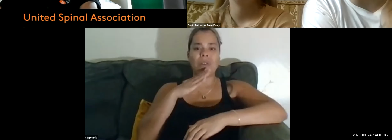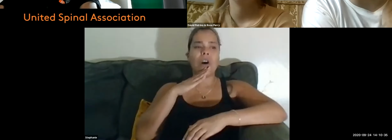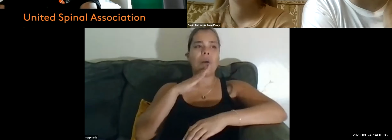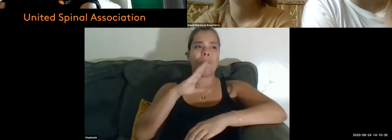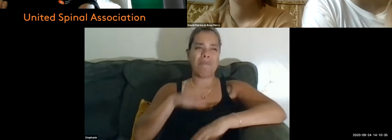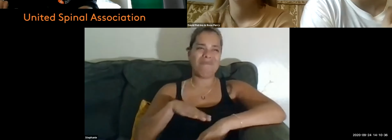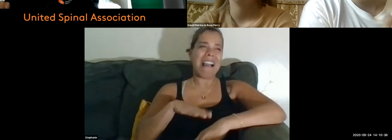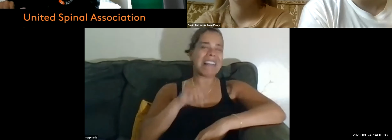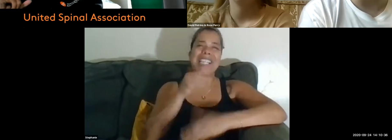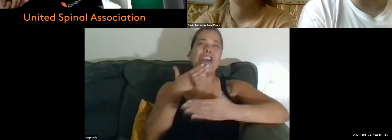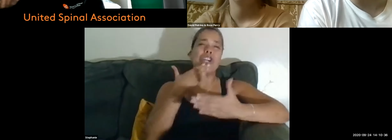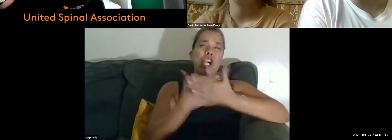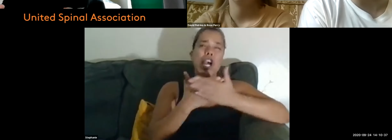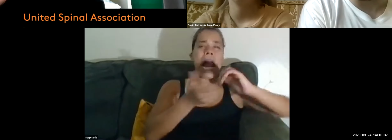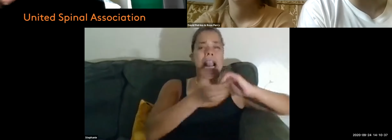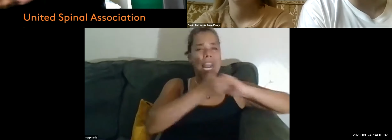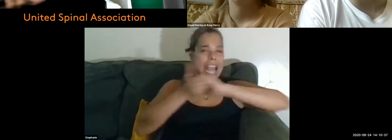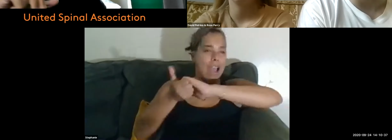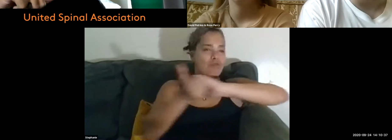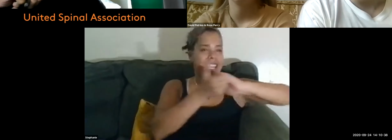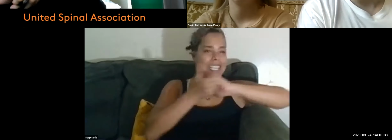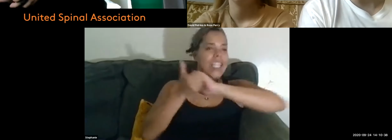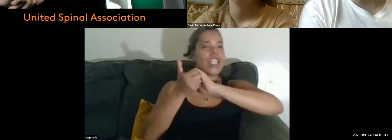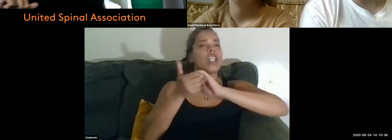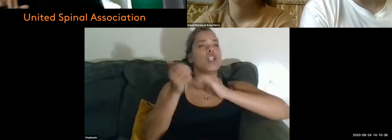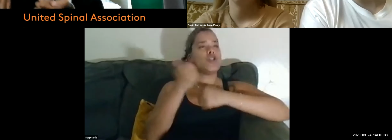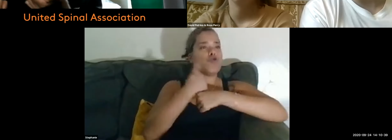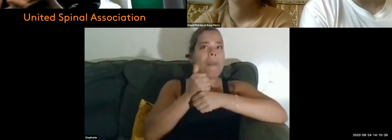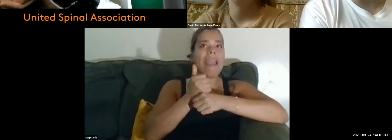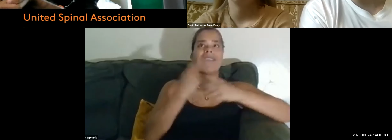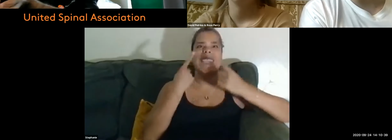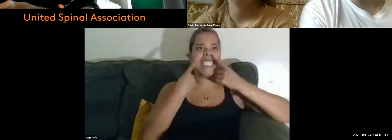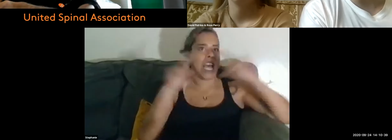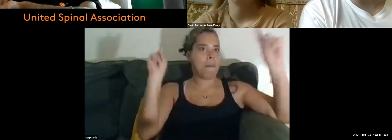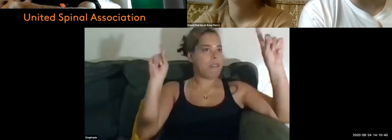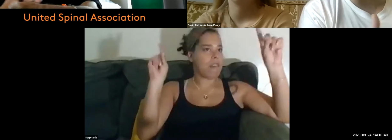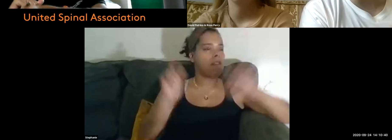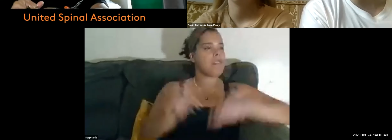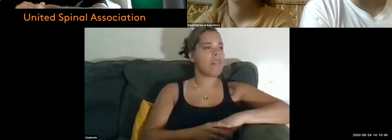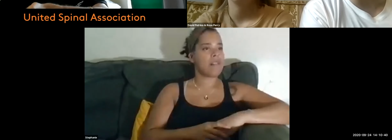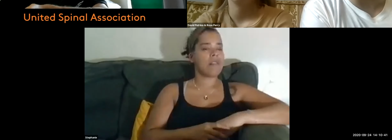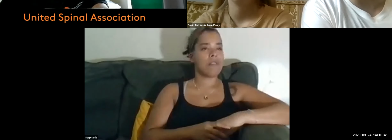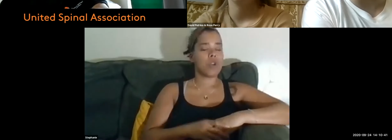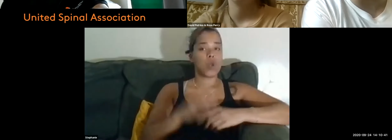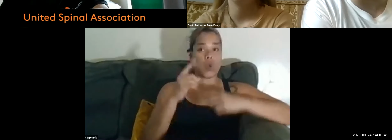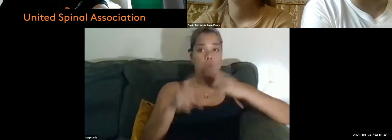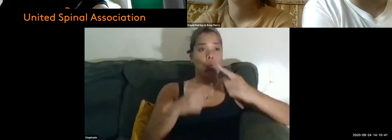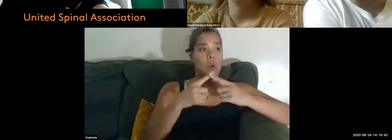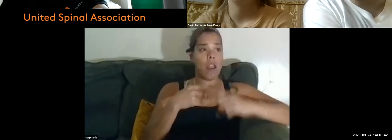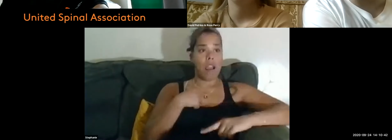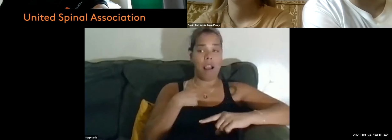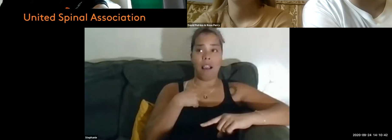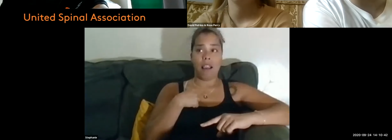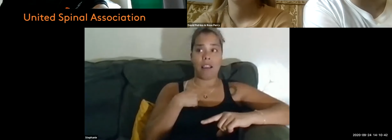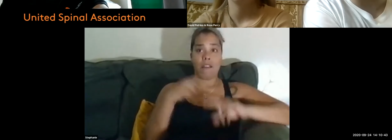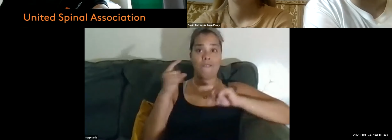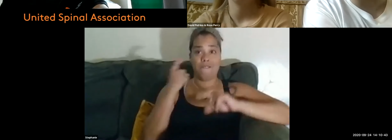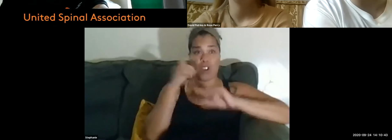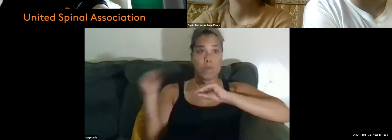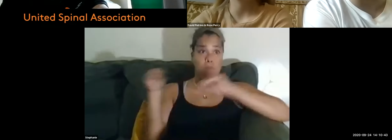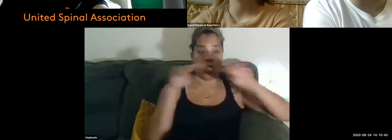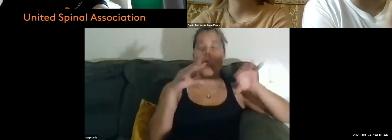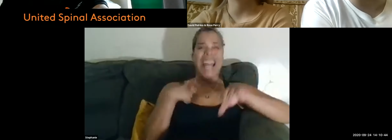collaborating with industry to make things happen. And so when I first moved to Mount